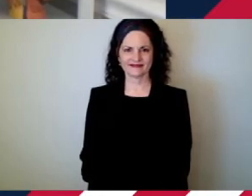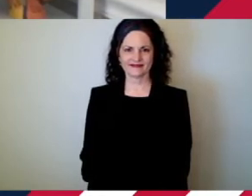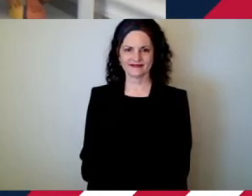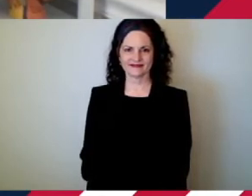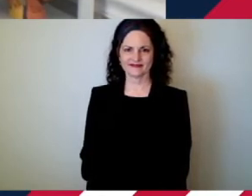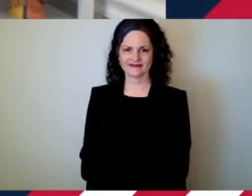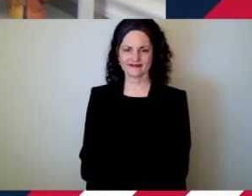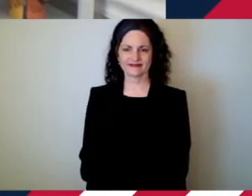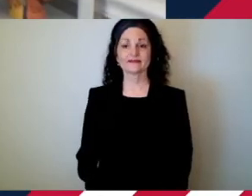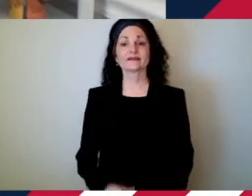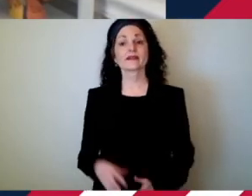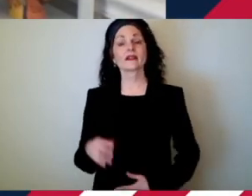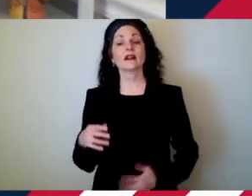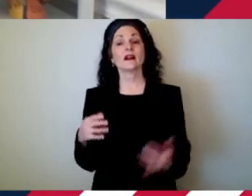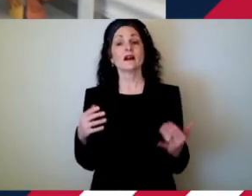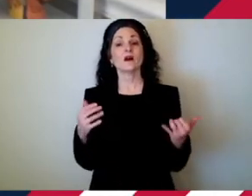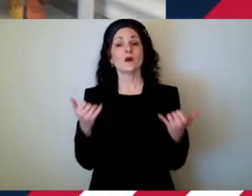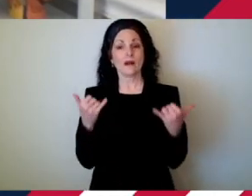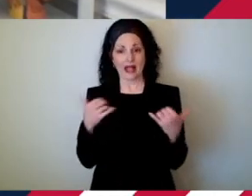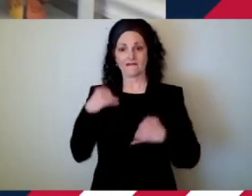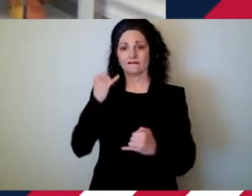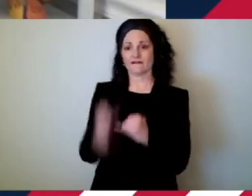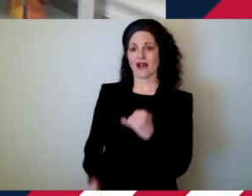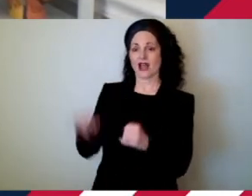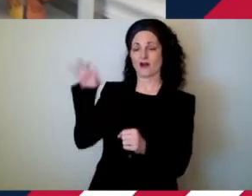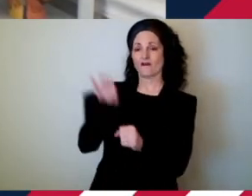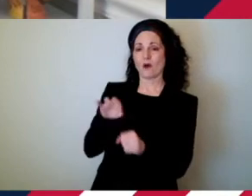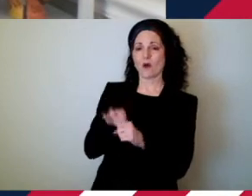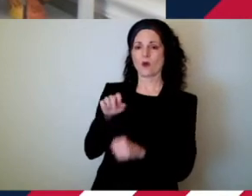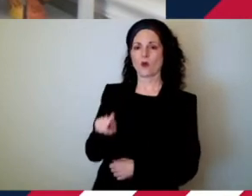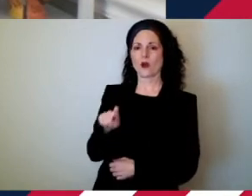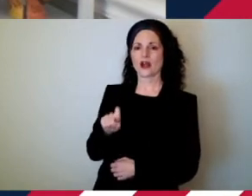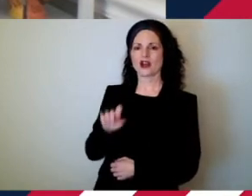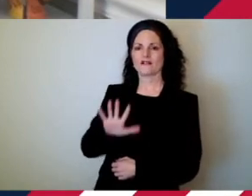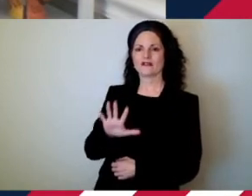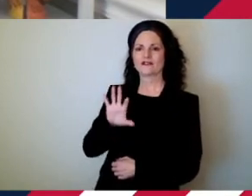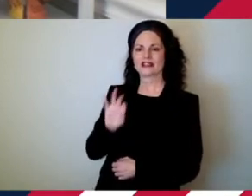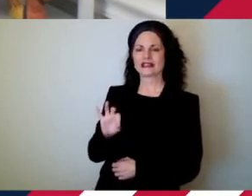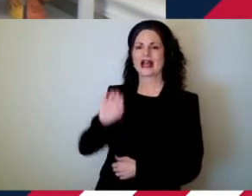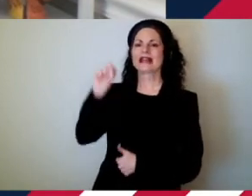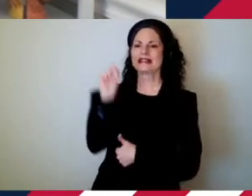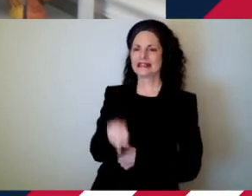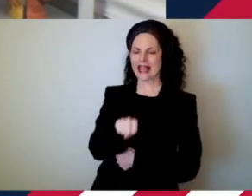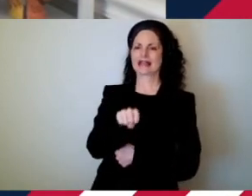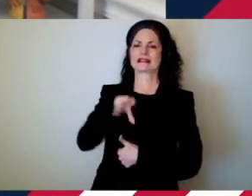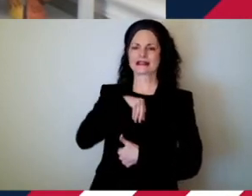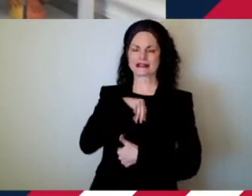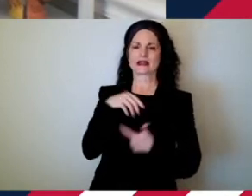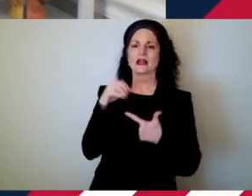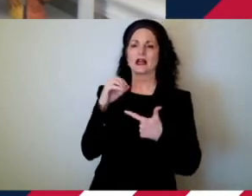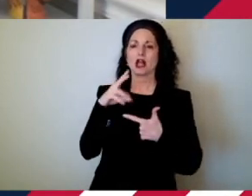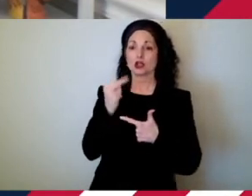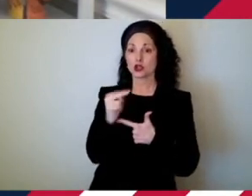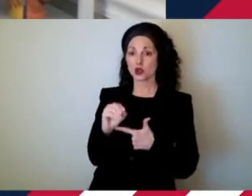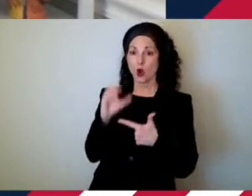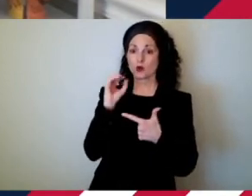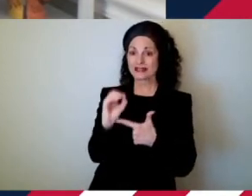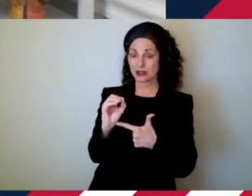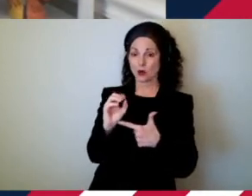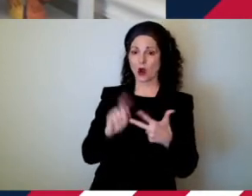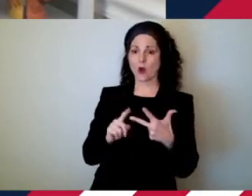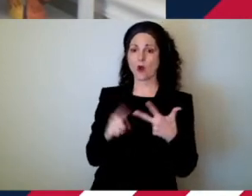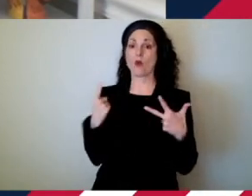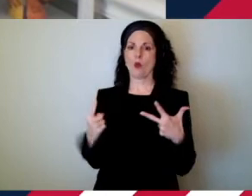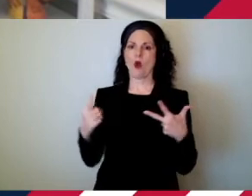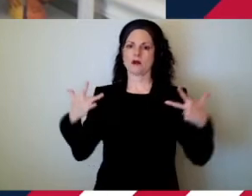We have a final vote of 159 yeses, 0 noes, and 1 abstention. The vote